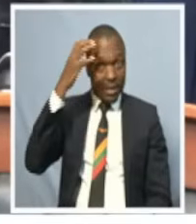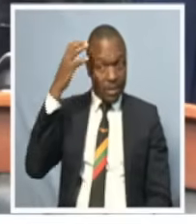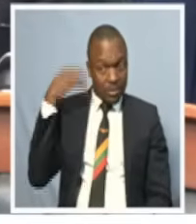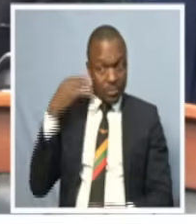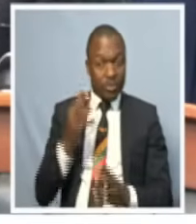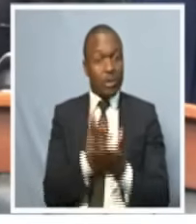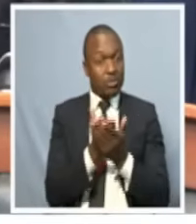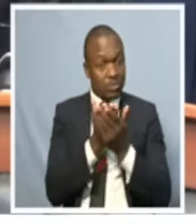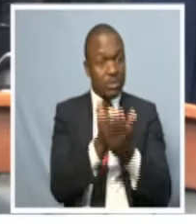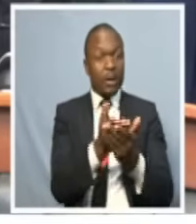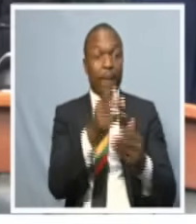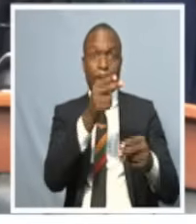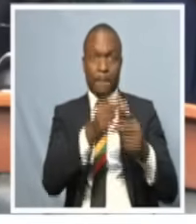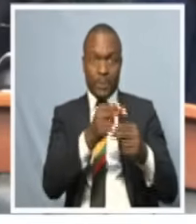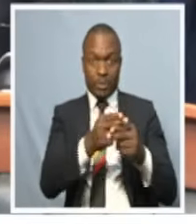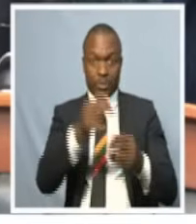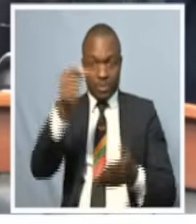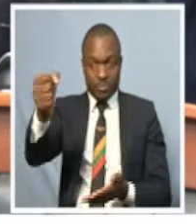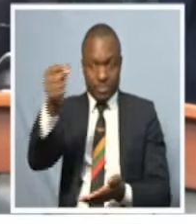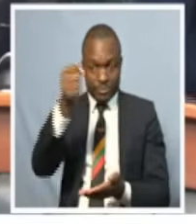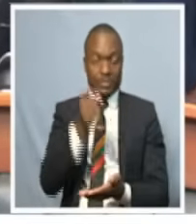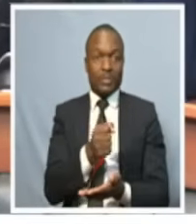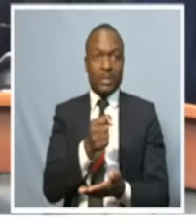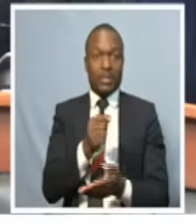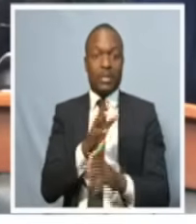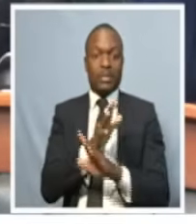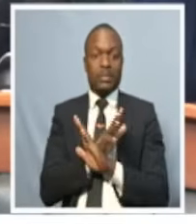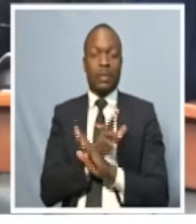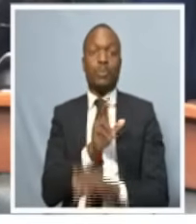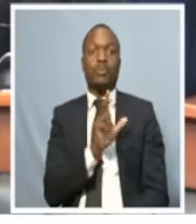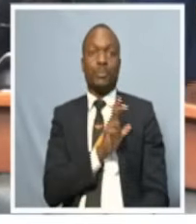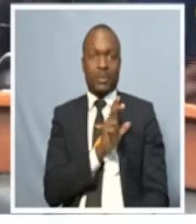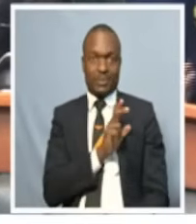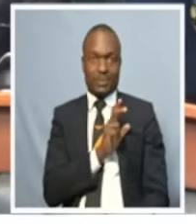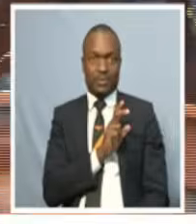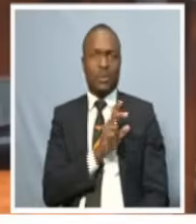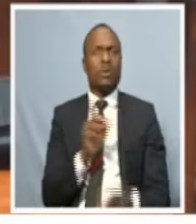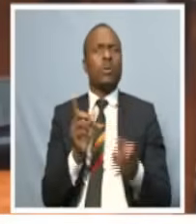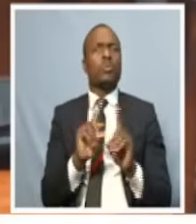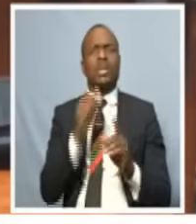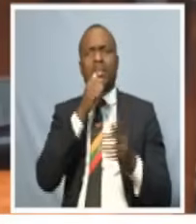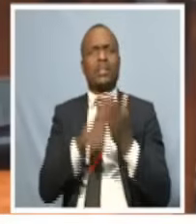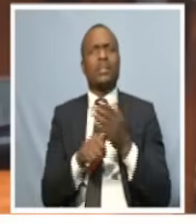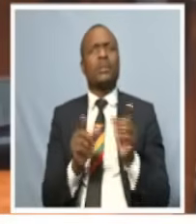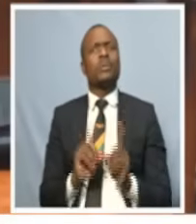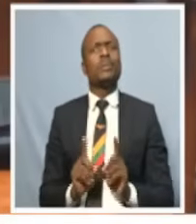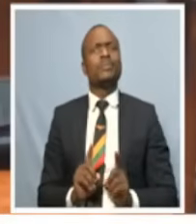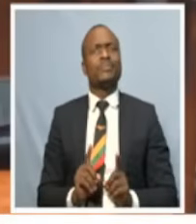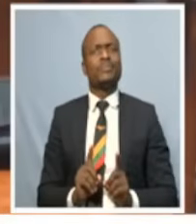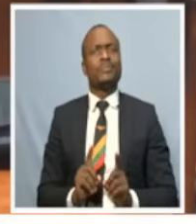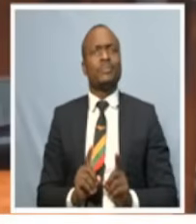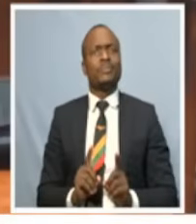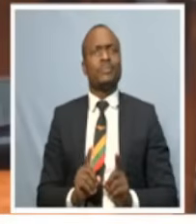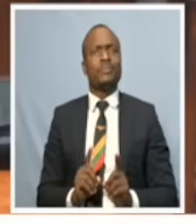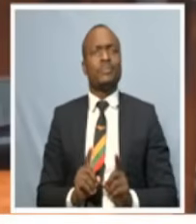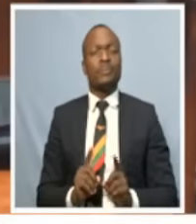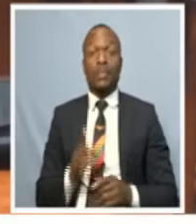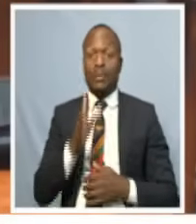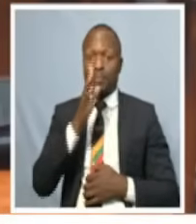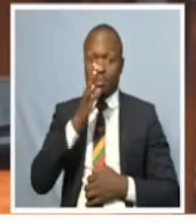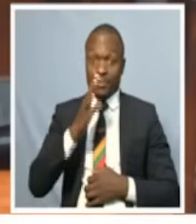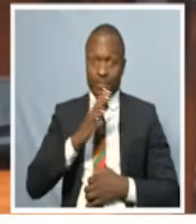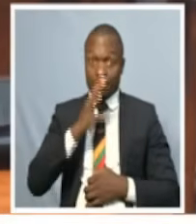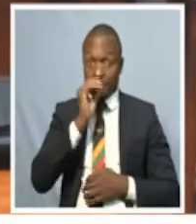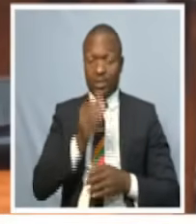submit names to be recruited in the Zambia Police Service. The Honorable Member from Pika, where is that letter? Madam